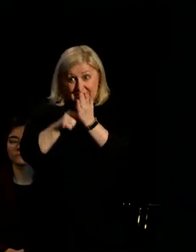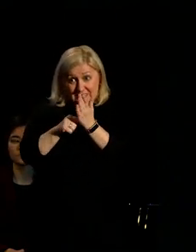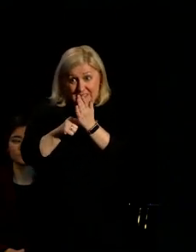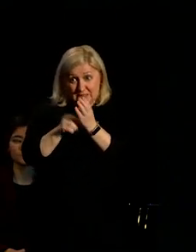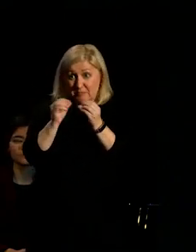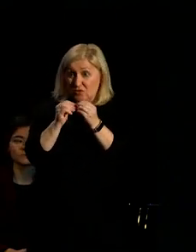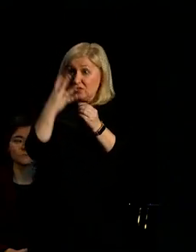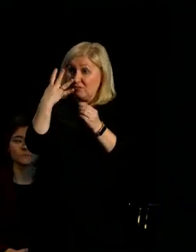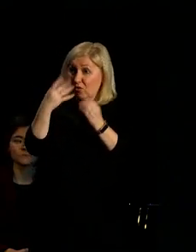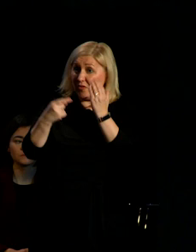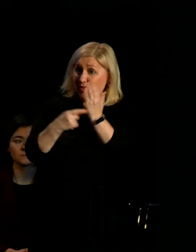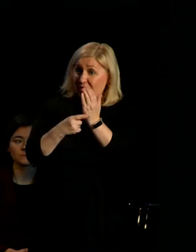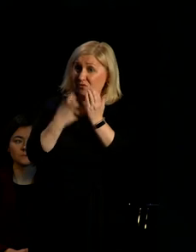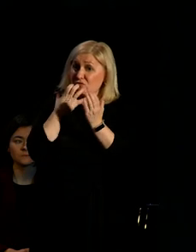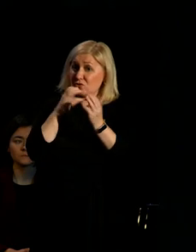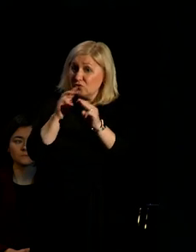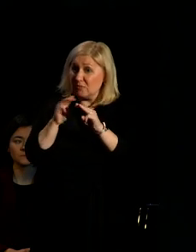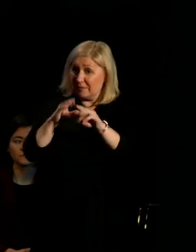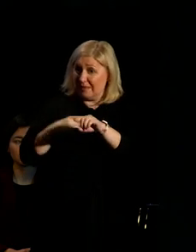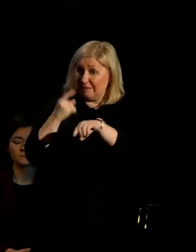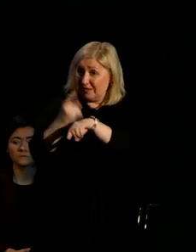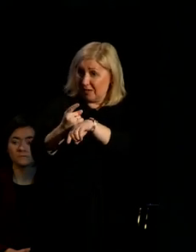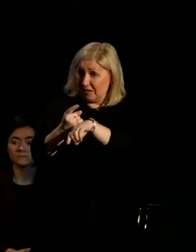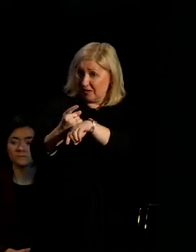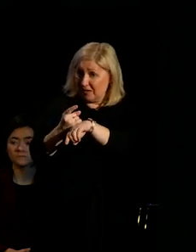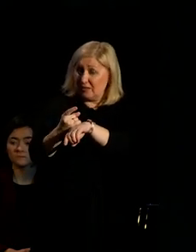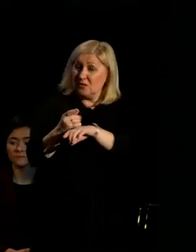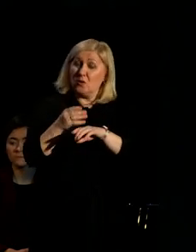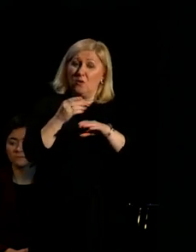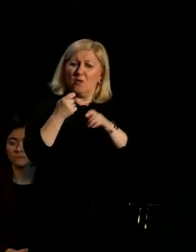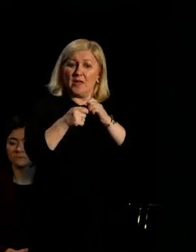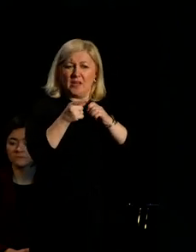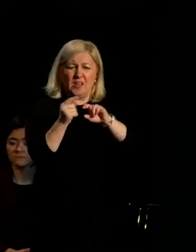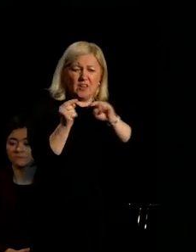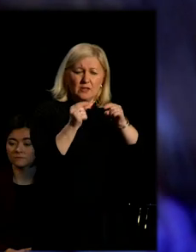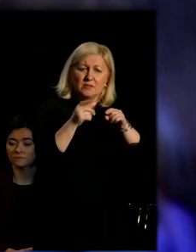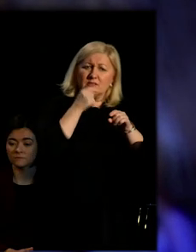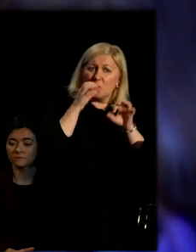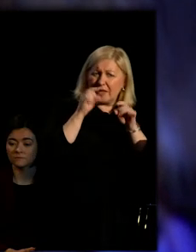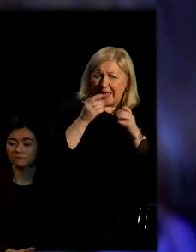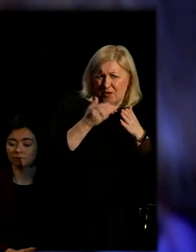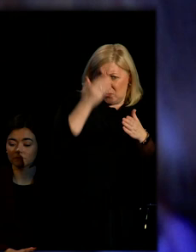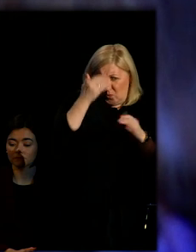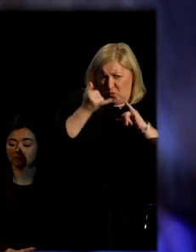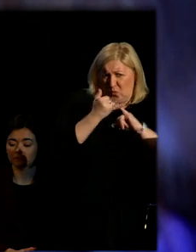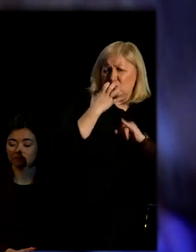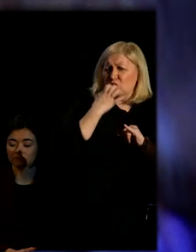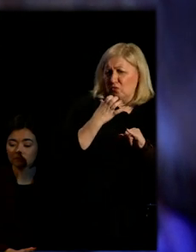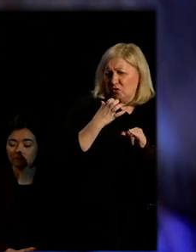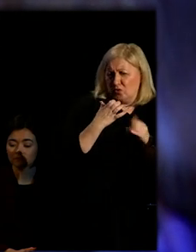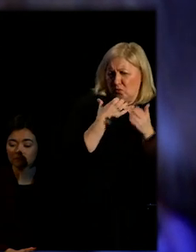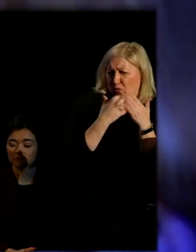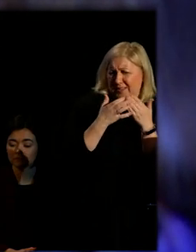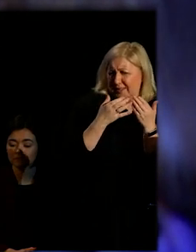4,000 Jews. The delegates debated at length who was Jewish according to bloodline considerations and